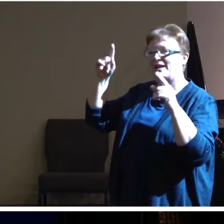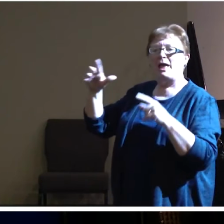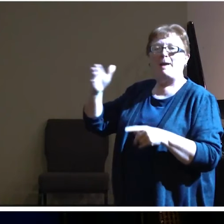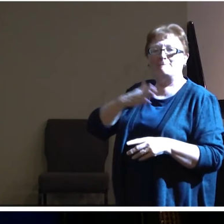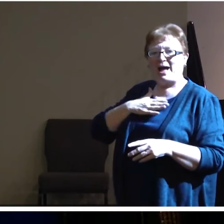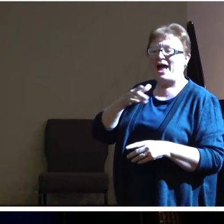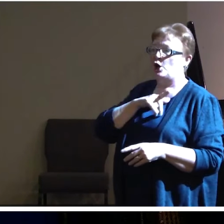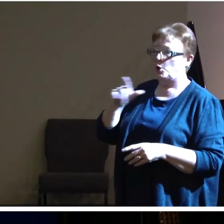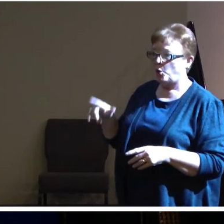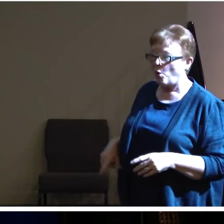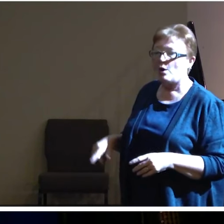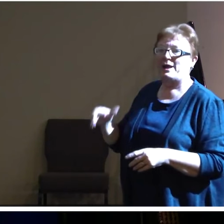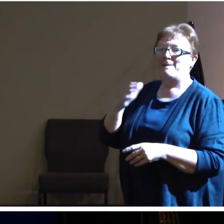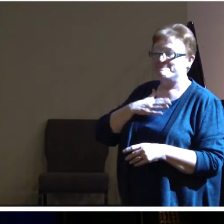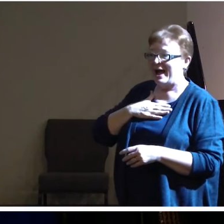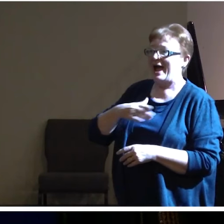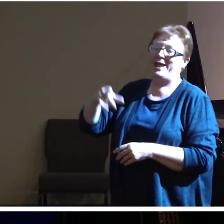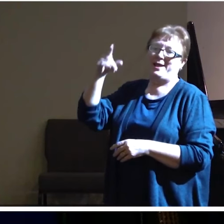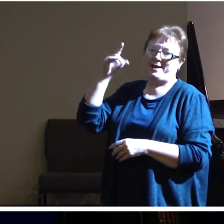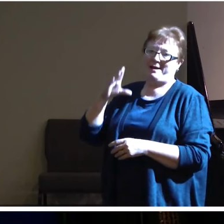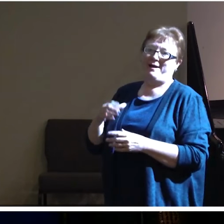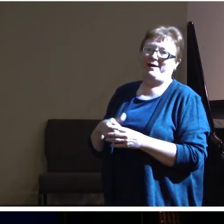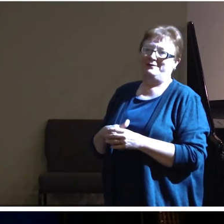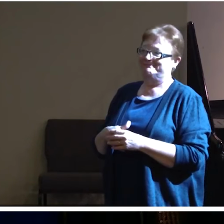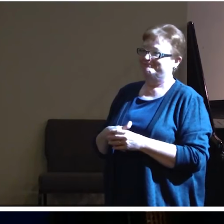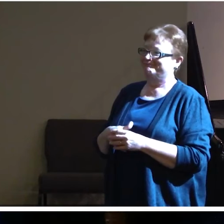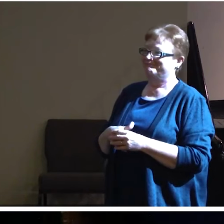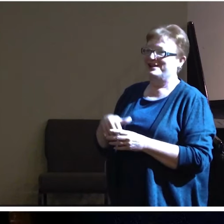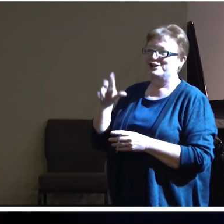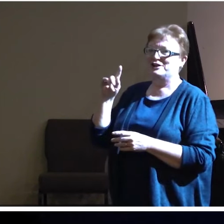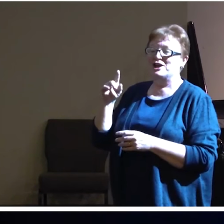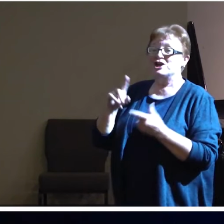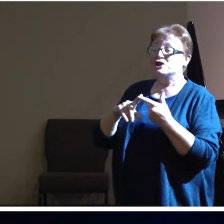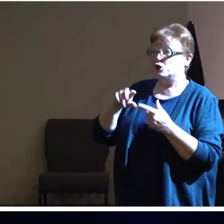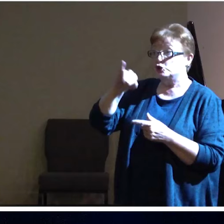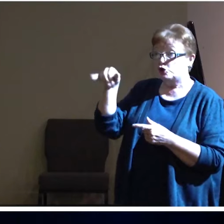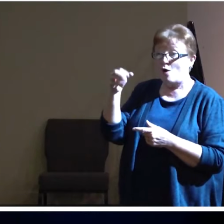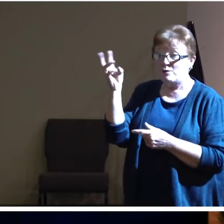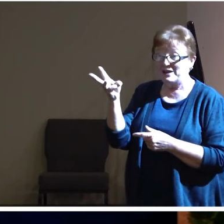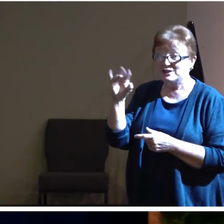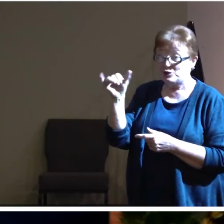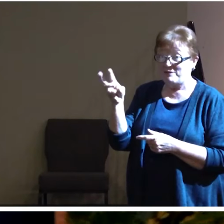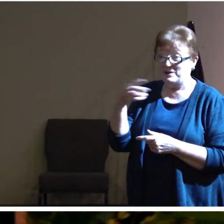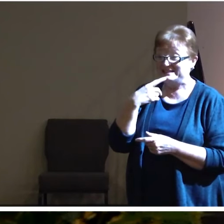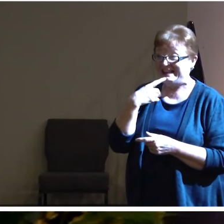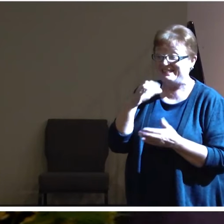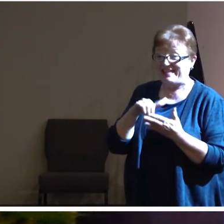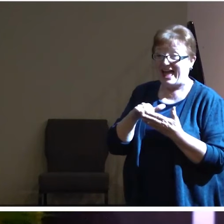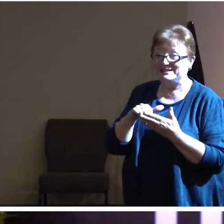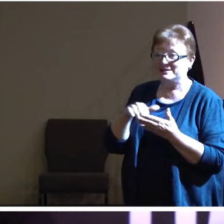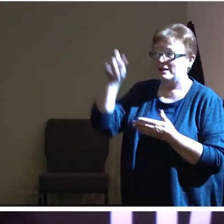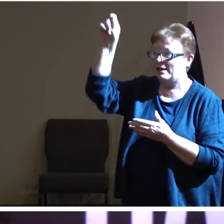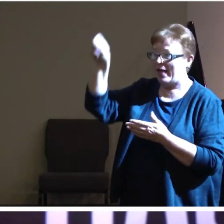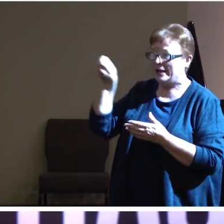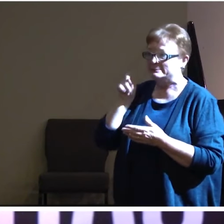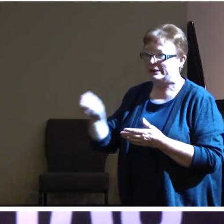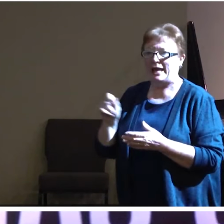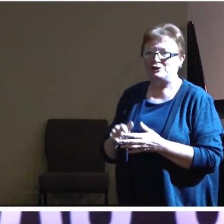Lord and my God. By the way, Jehovah's Witnesses considered that an exclamation